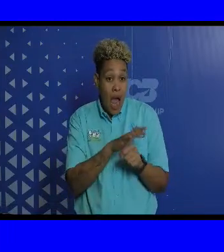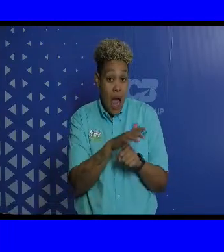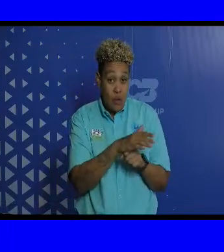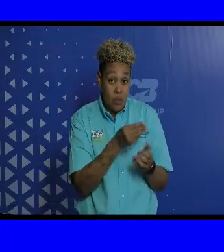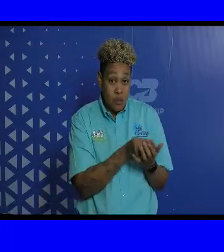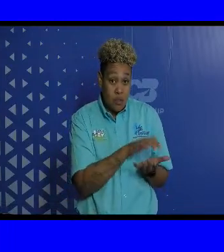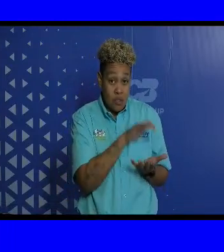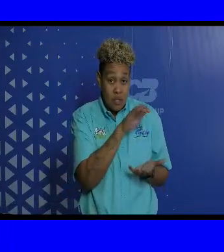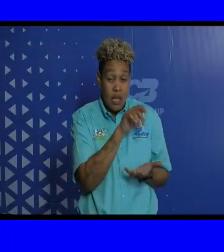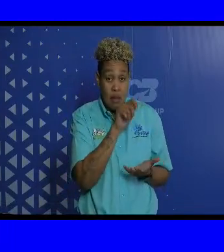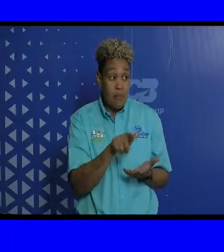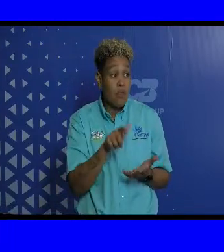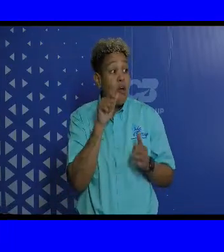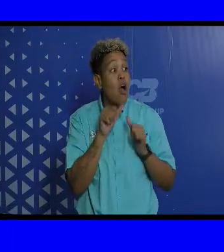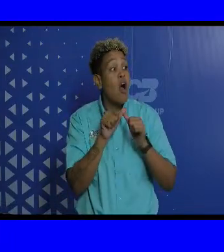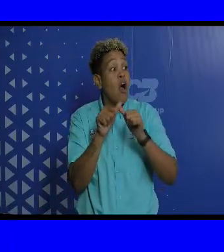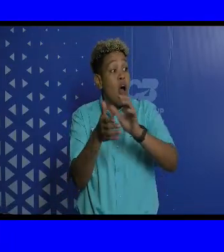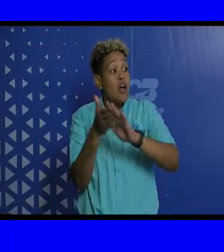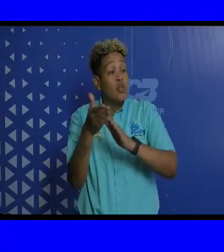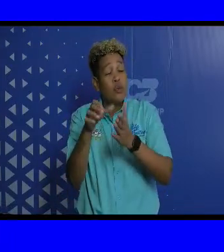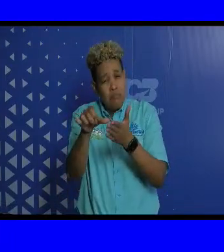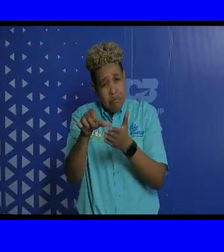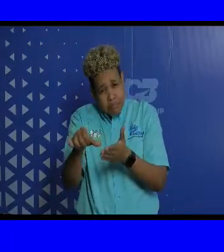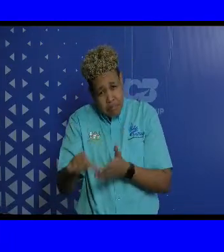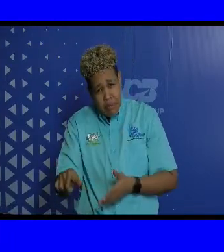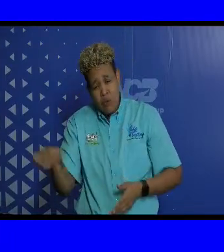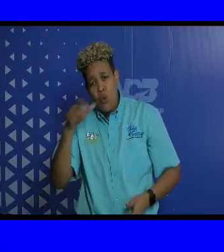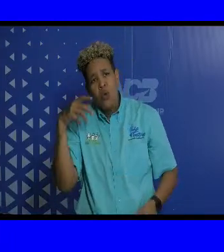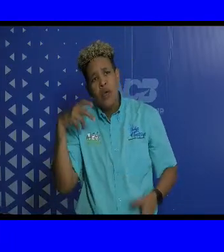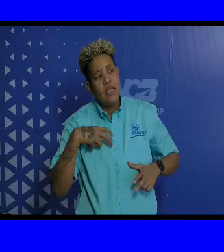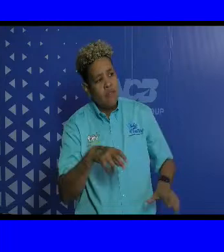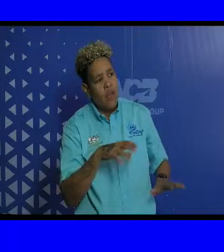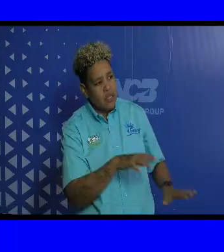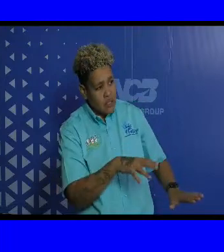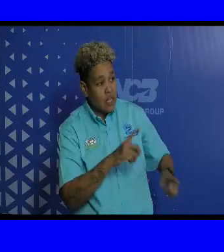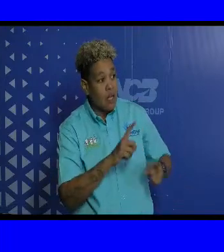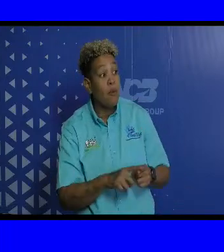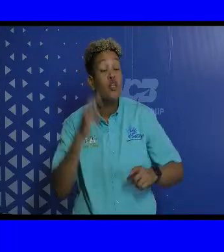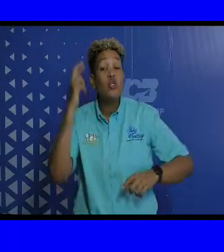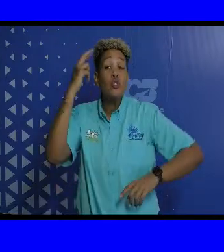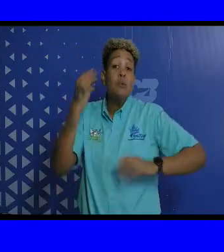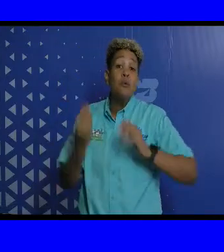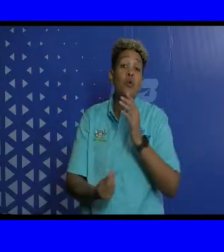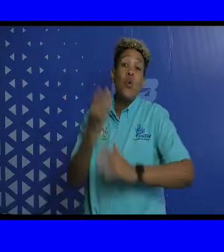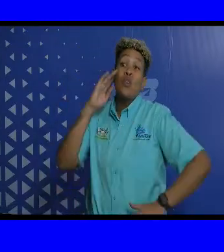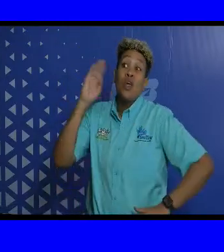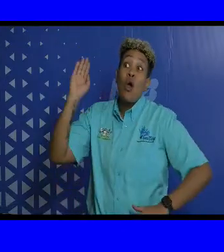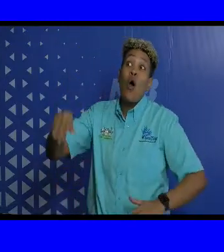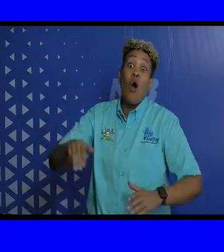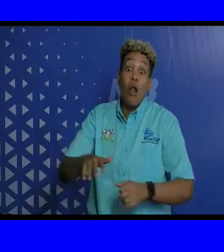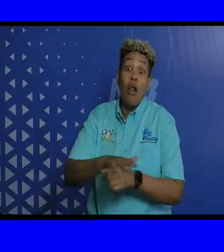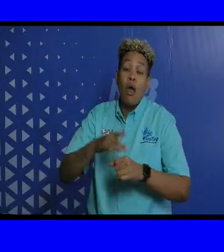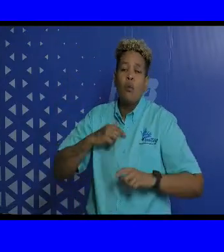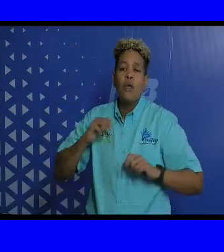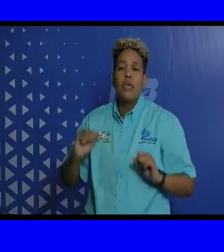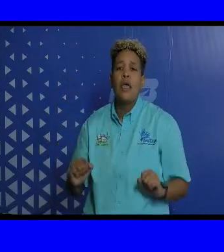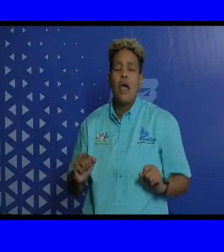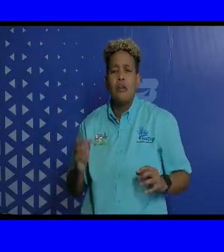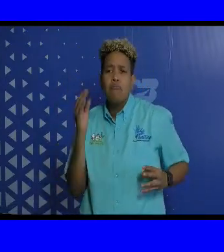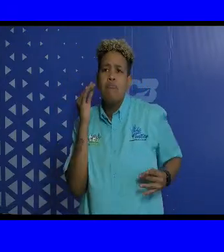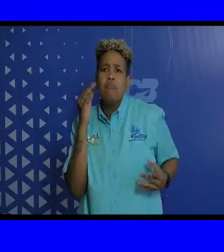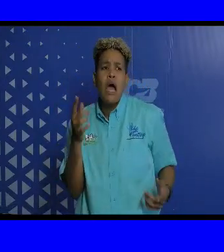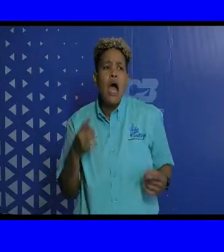capital, continuity of dividends, and reasonable growth in all scenarios that we can